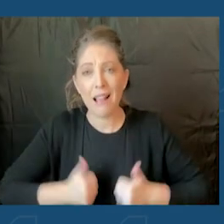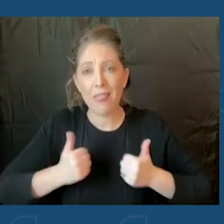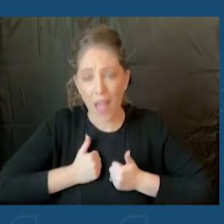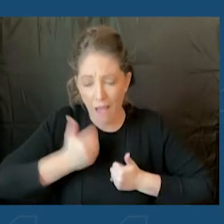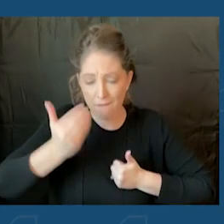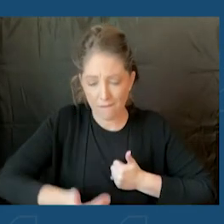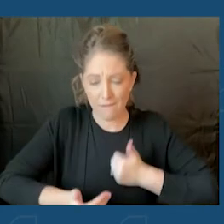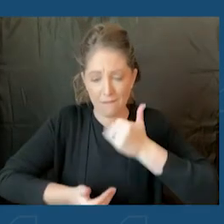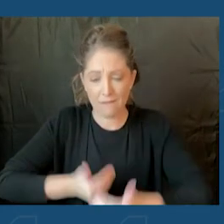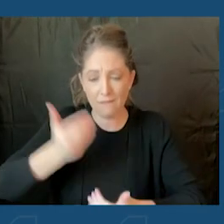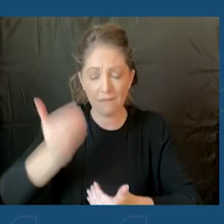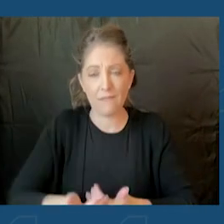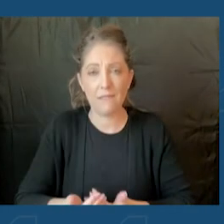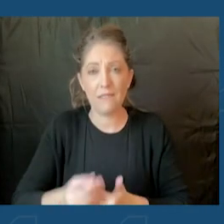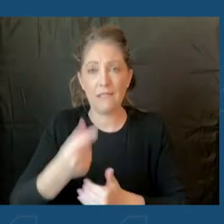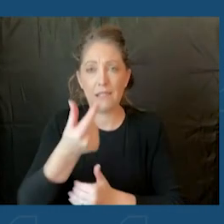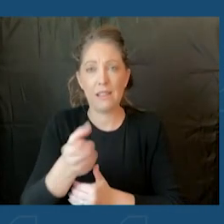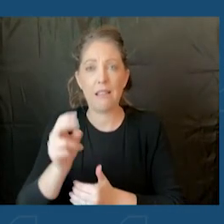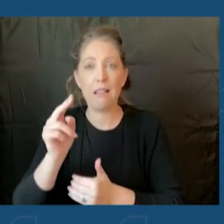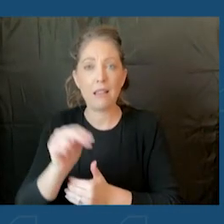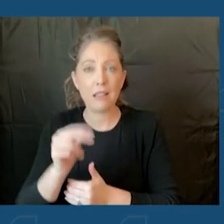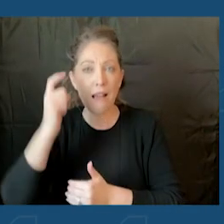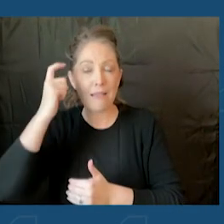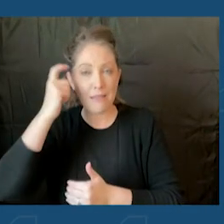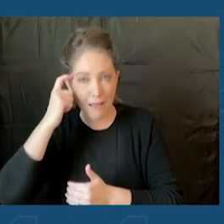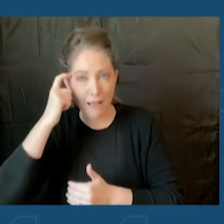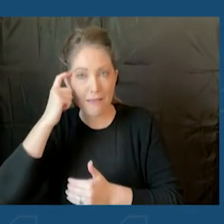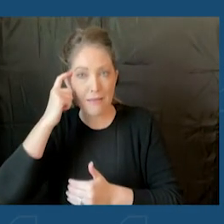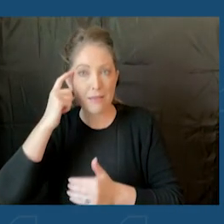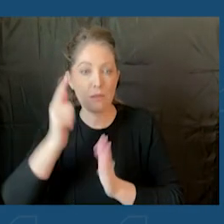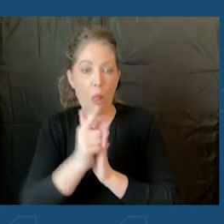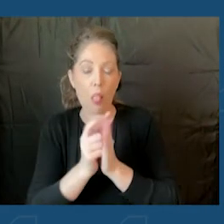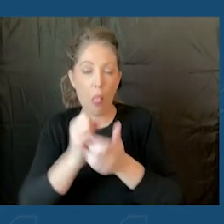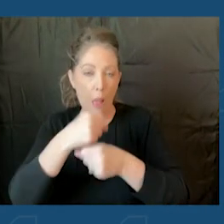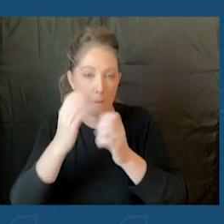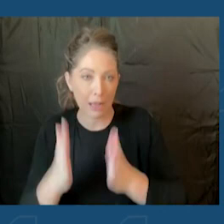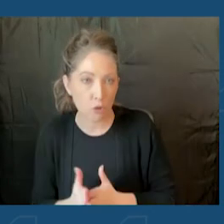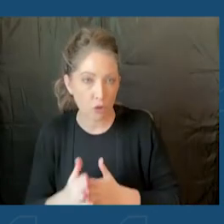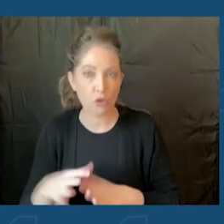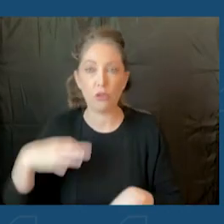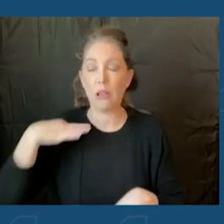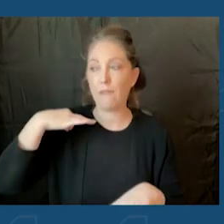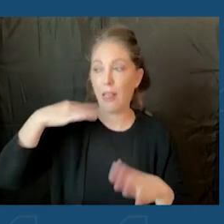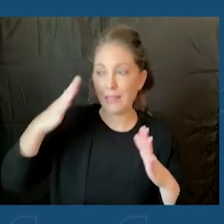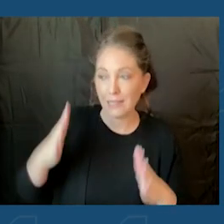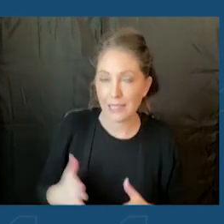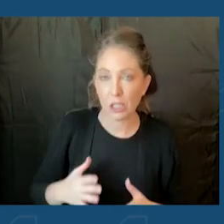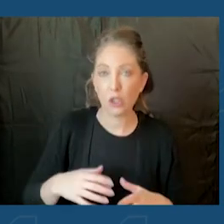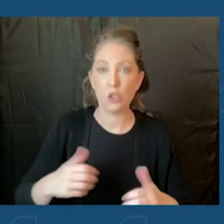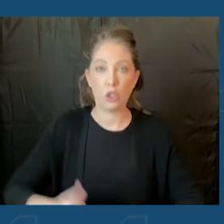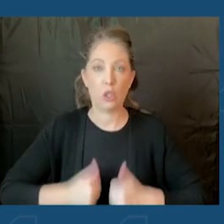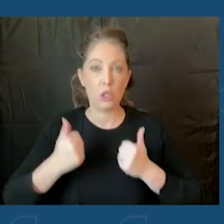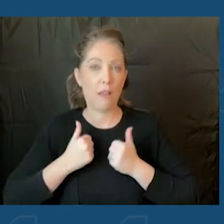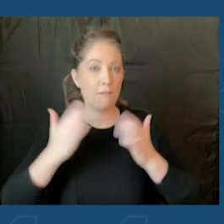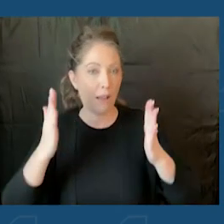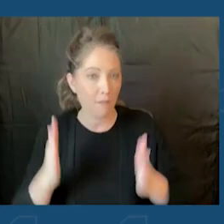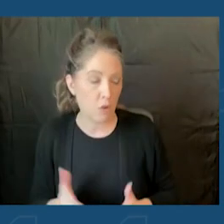From gun sense lawmakers, to volunteers, to survivors, to organizers, to law